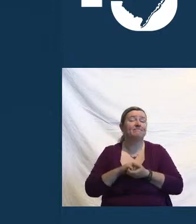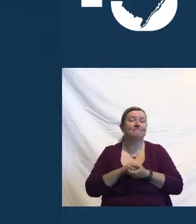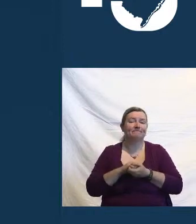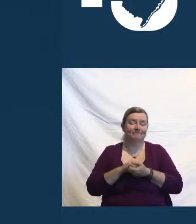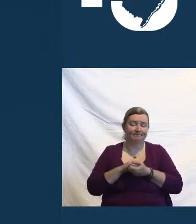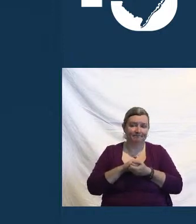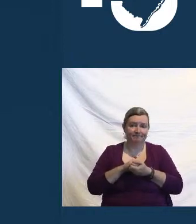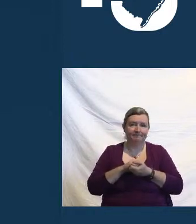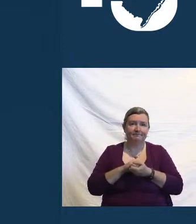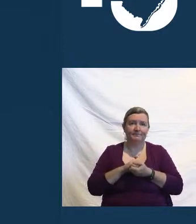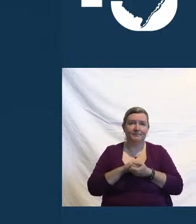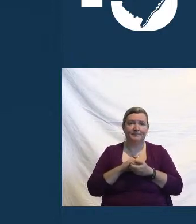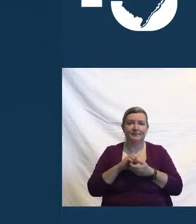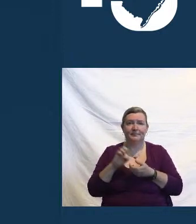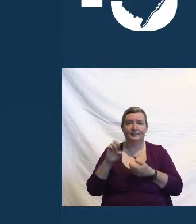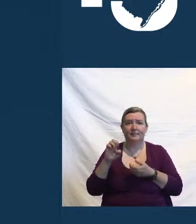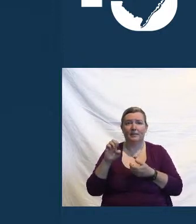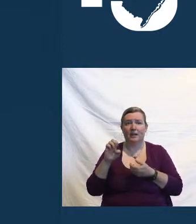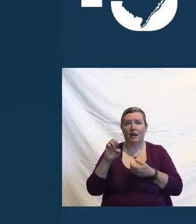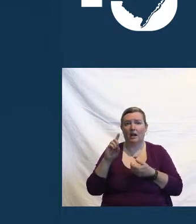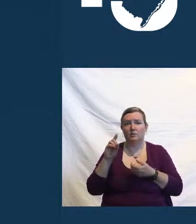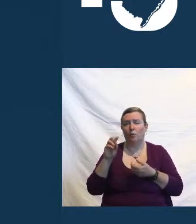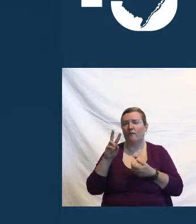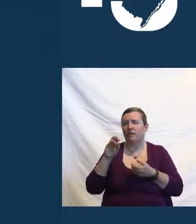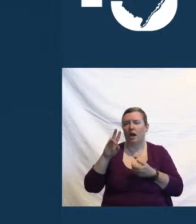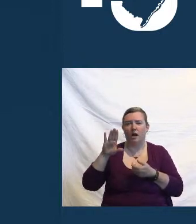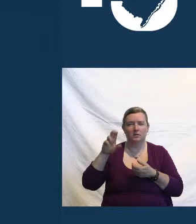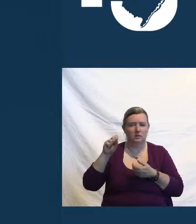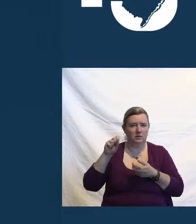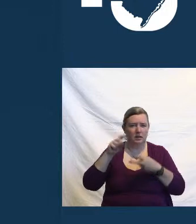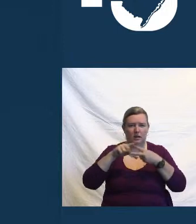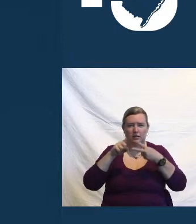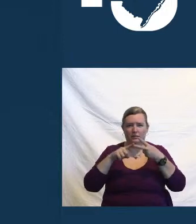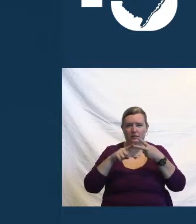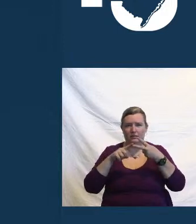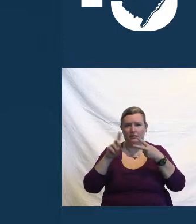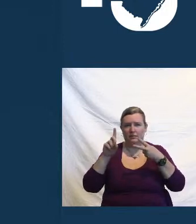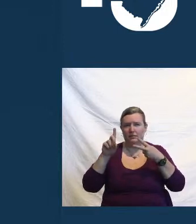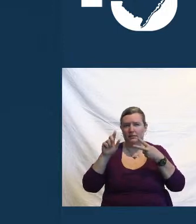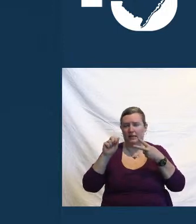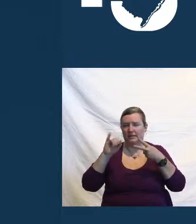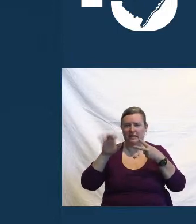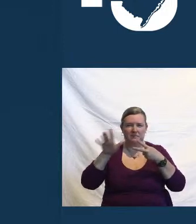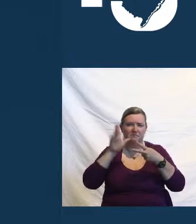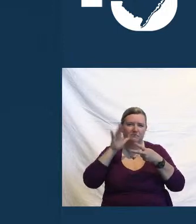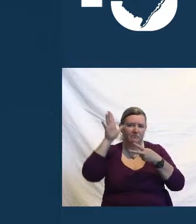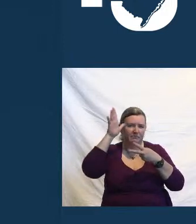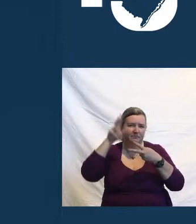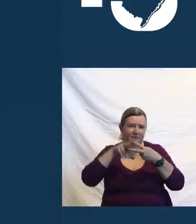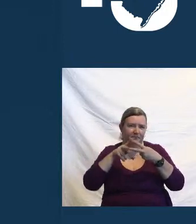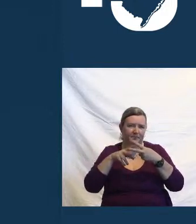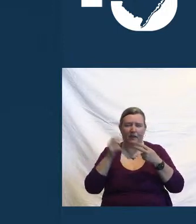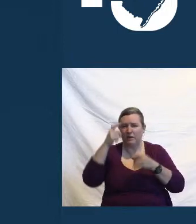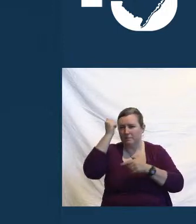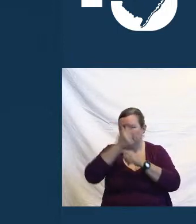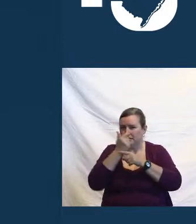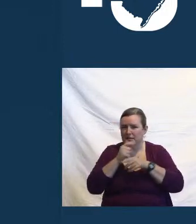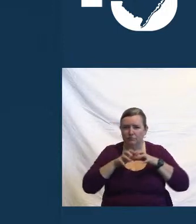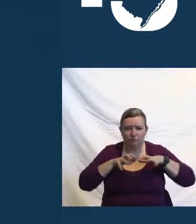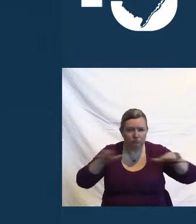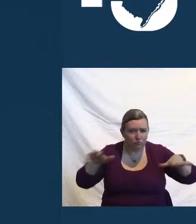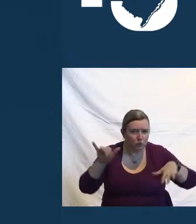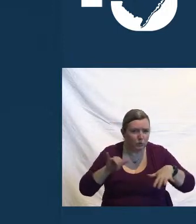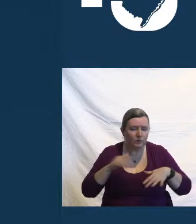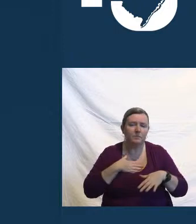Edovihis and Daisy, and siblings Jonathan, Eric, Kayla, and Noel. Please keep them in your prayers as well. Ariel was one of